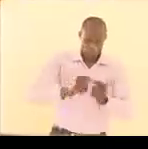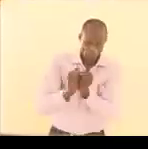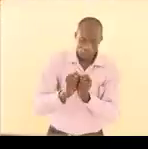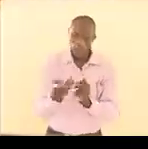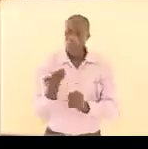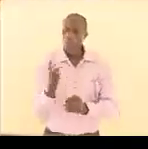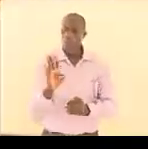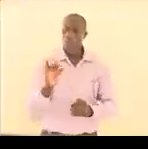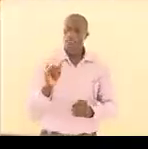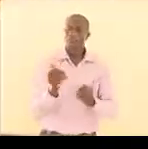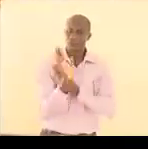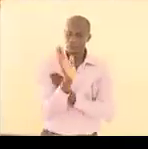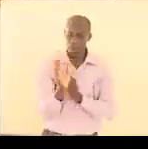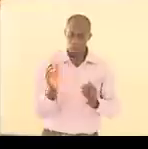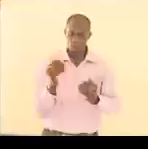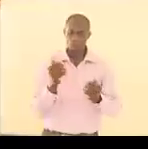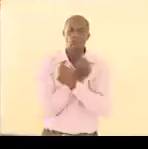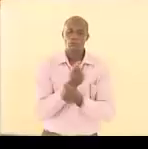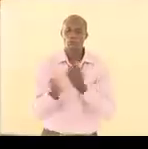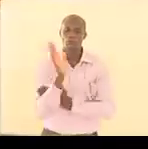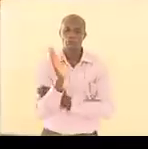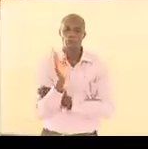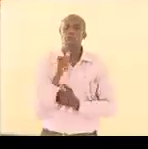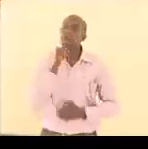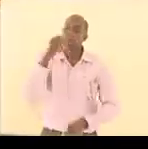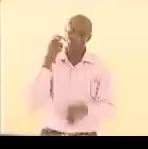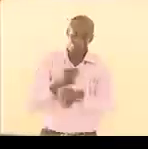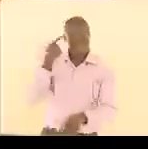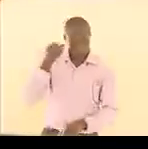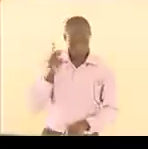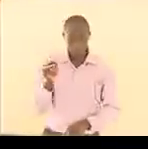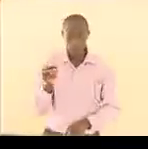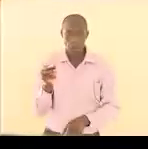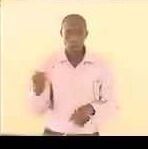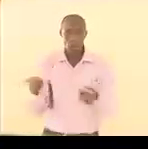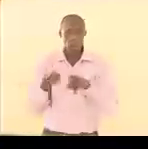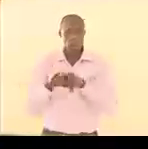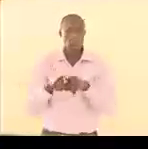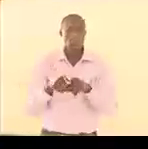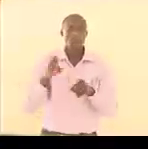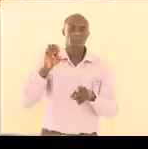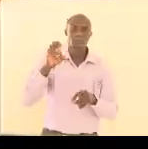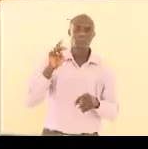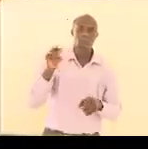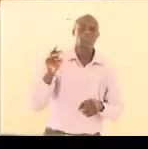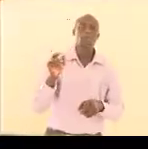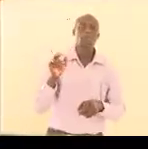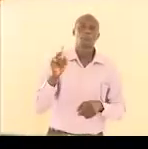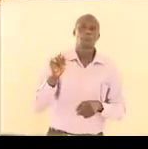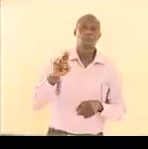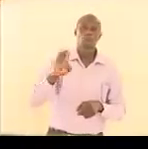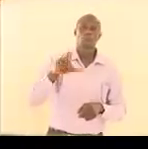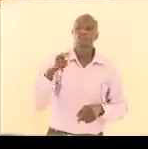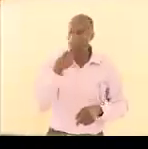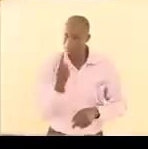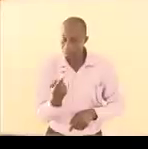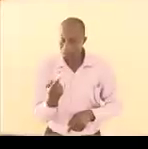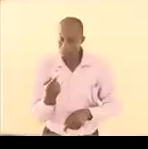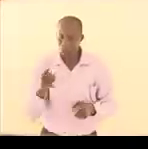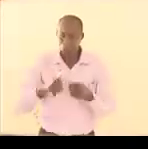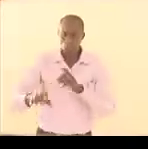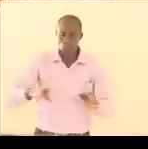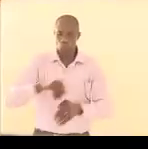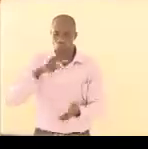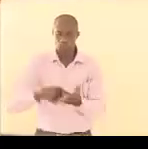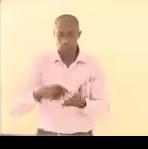Linked together by the love of God. It was not difficult for them, as Emmanuel explains, it was not difficult